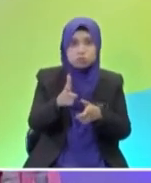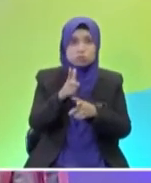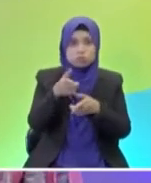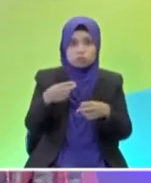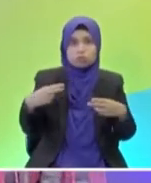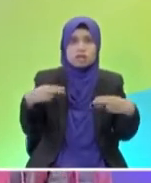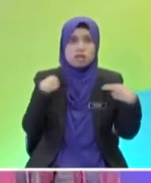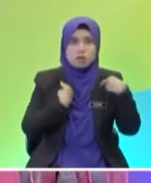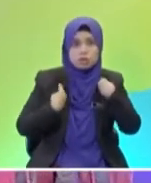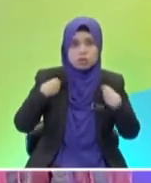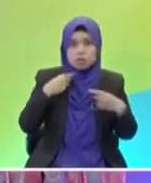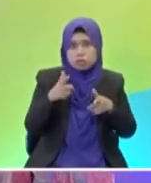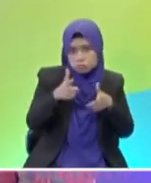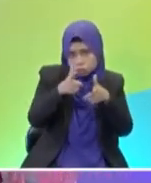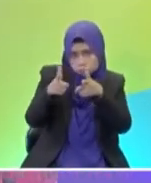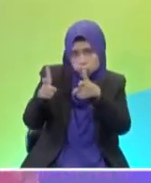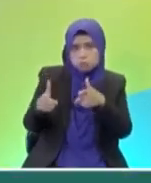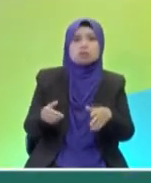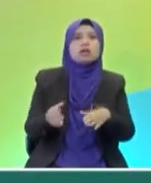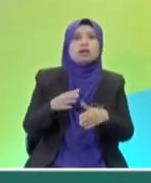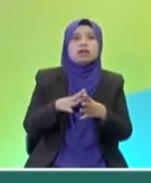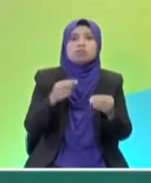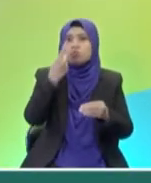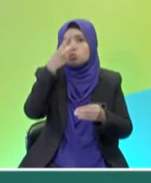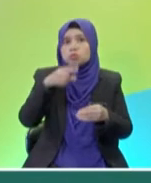here, humans excessively hunt and